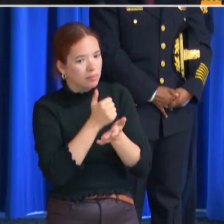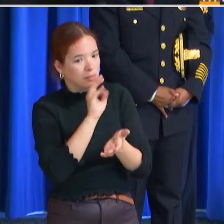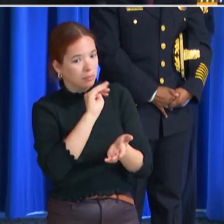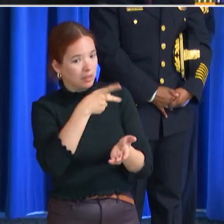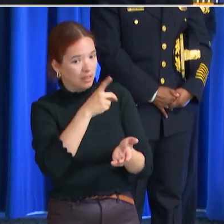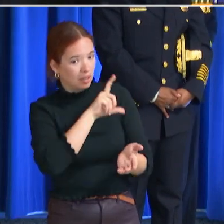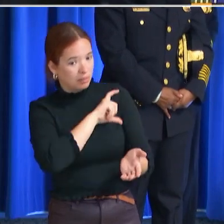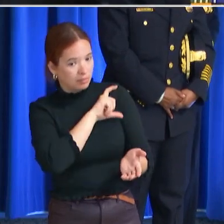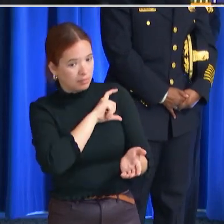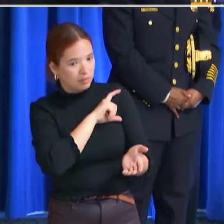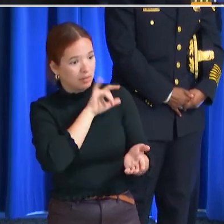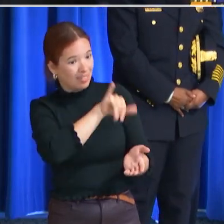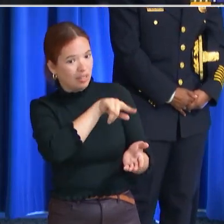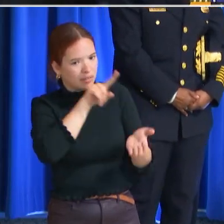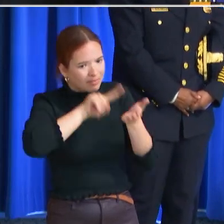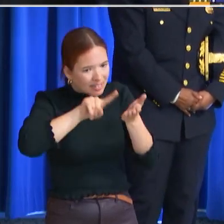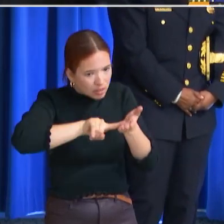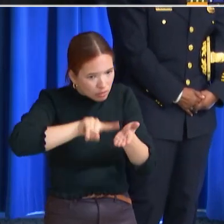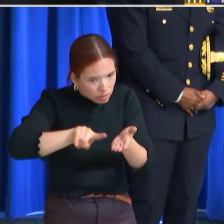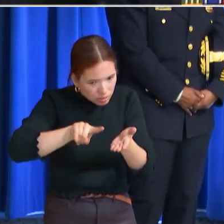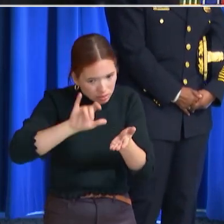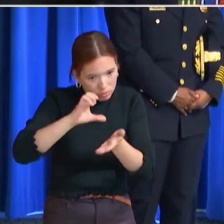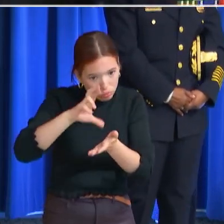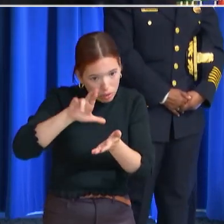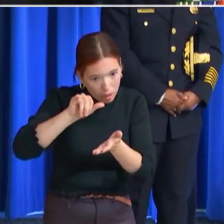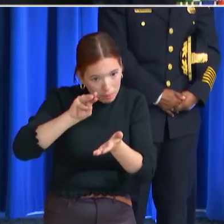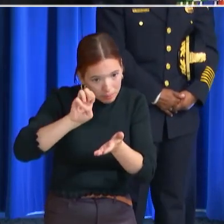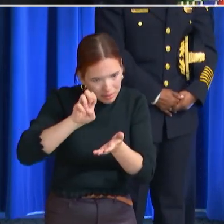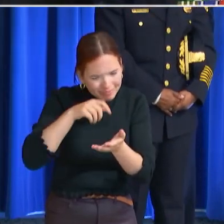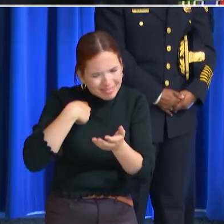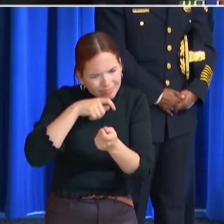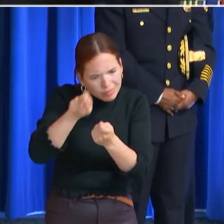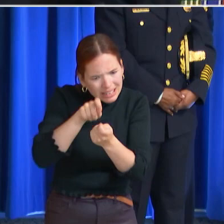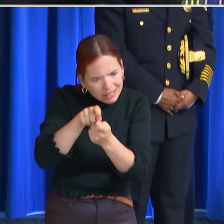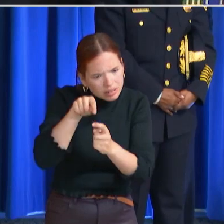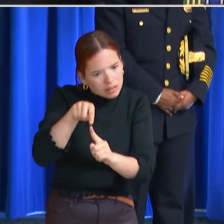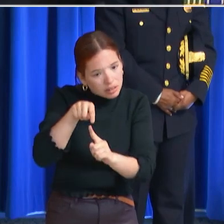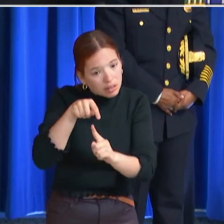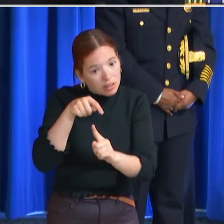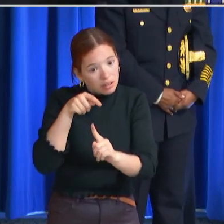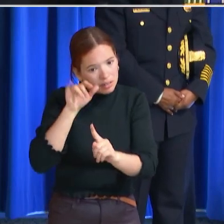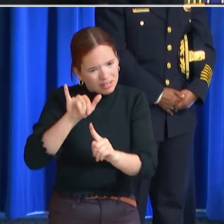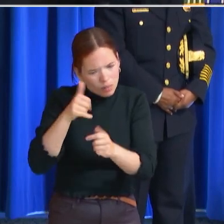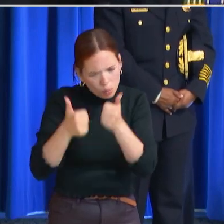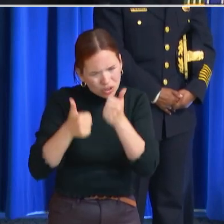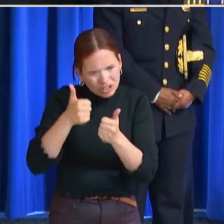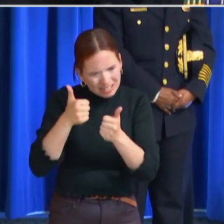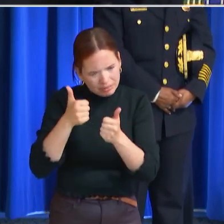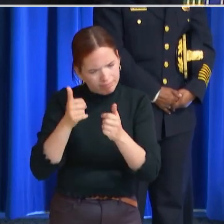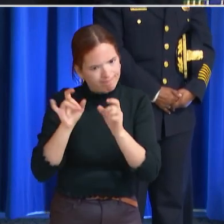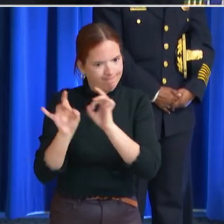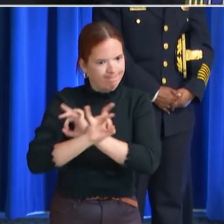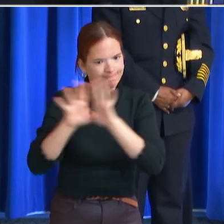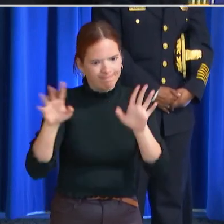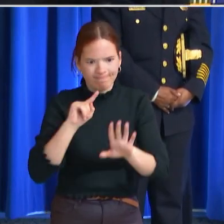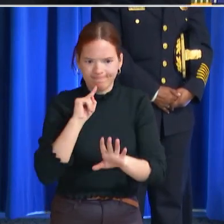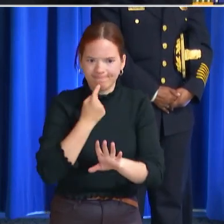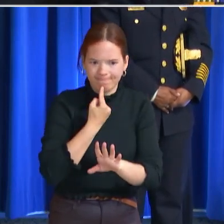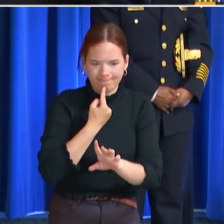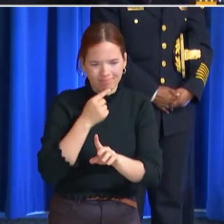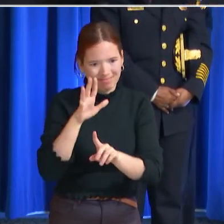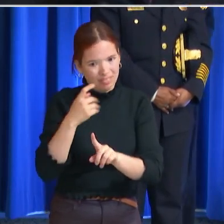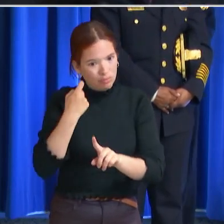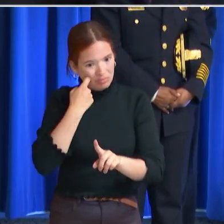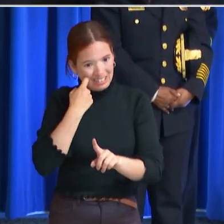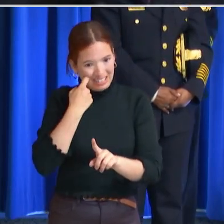prevent hate crimes, particularly because, as you may know, the largest number of hate crimes reported recently and